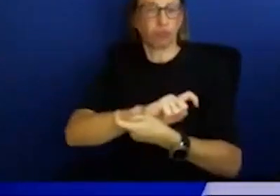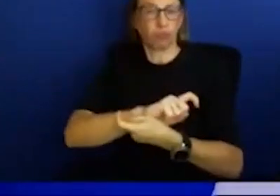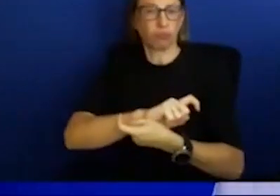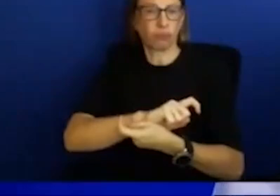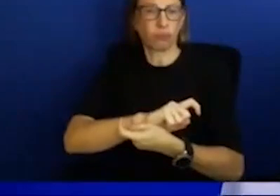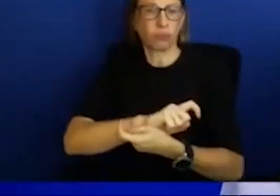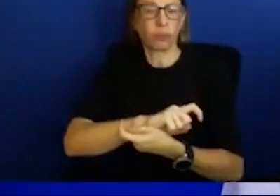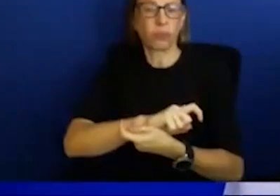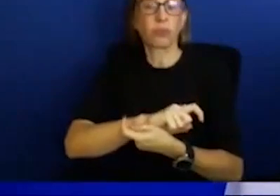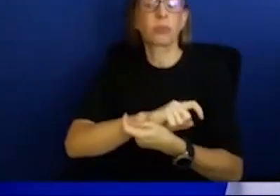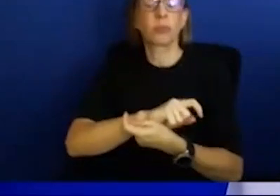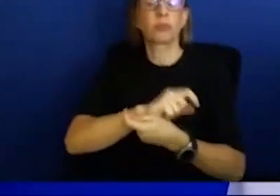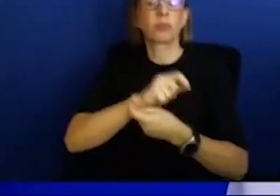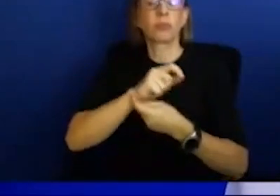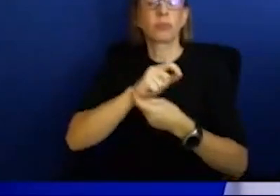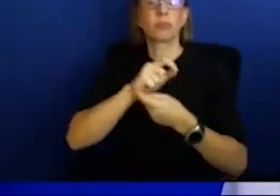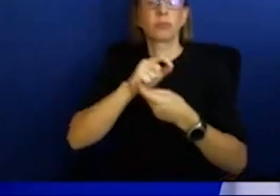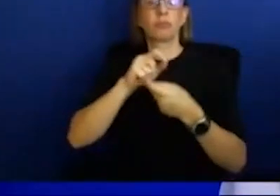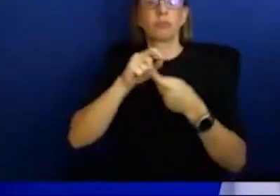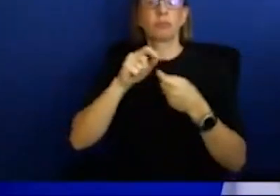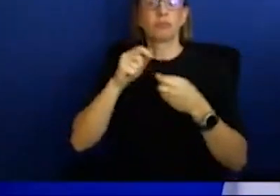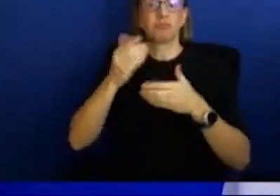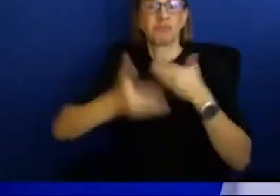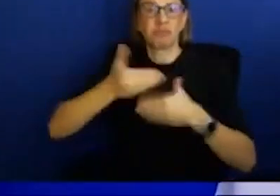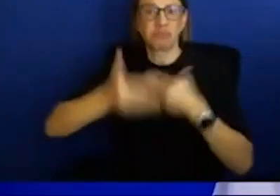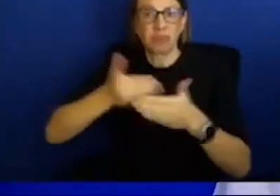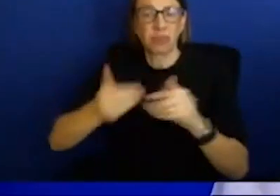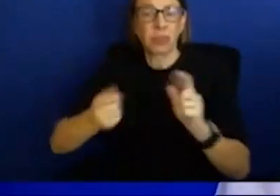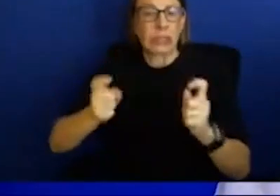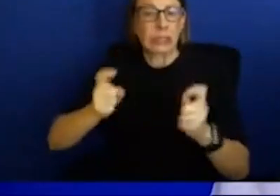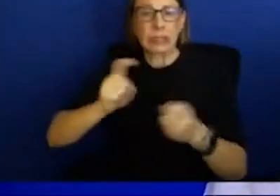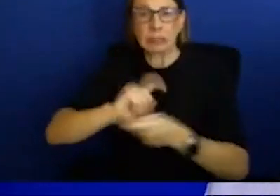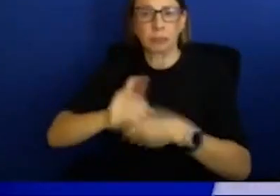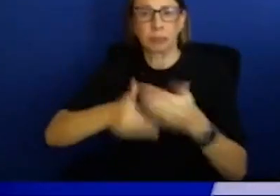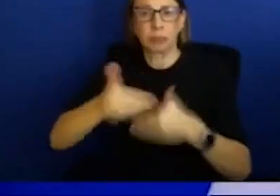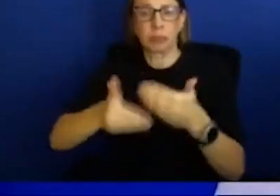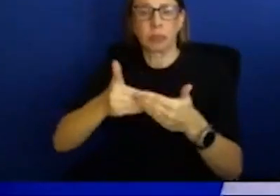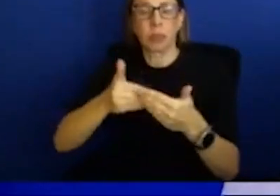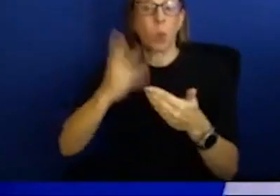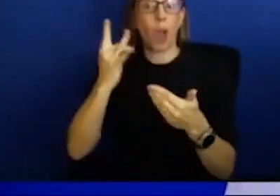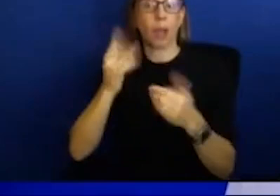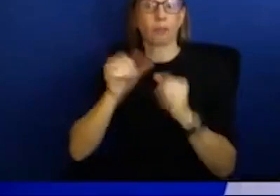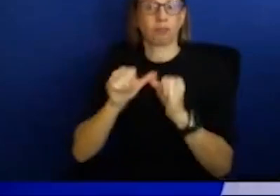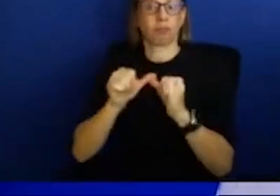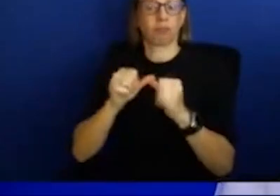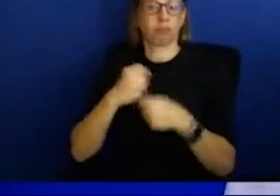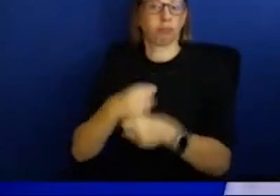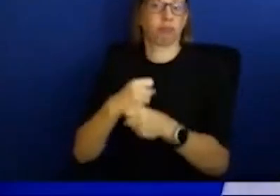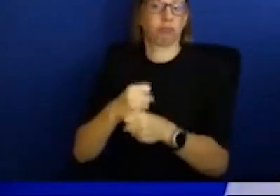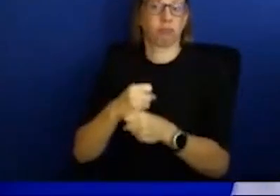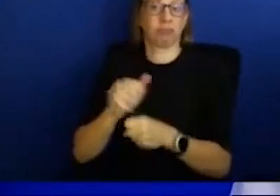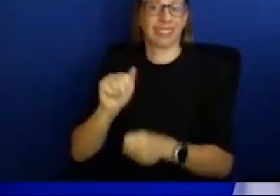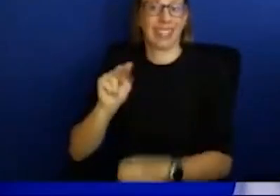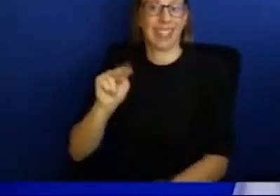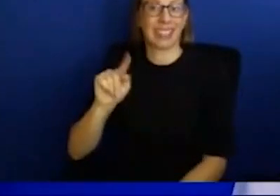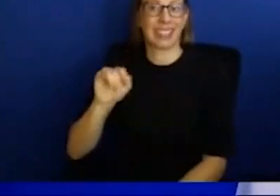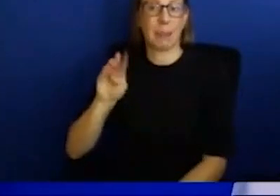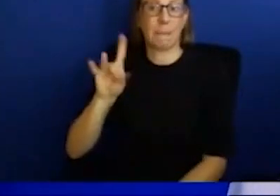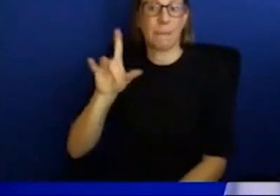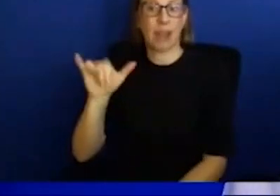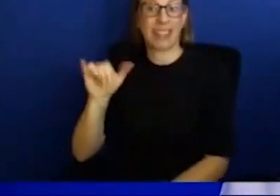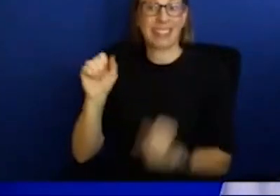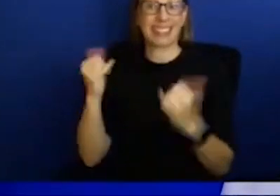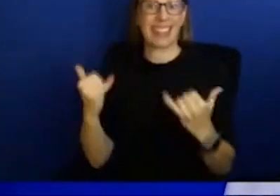they go through this evolutionary process to continue to create antibodies that are now able